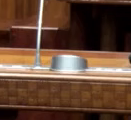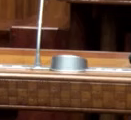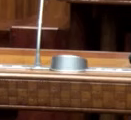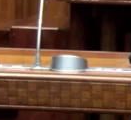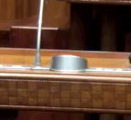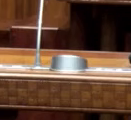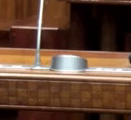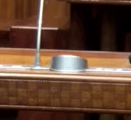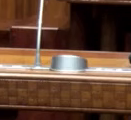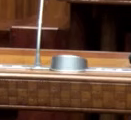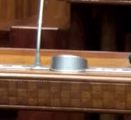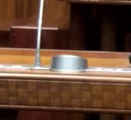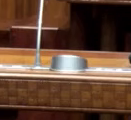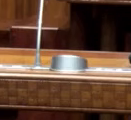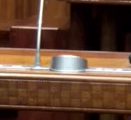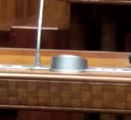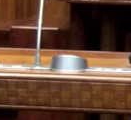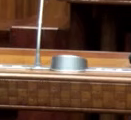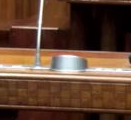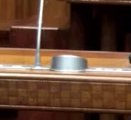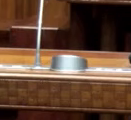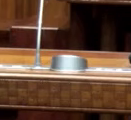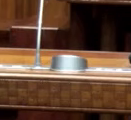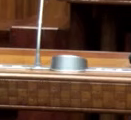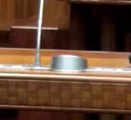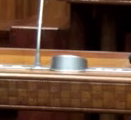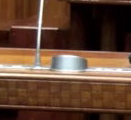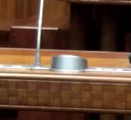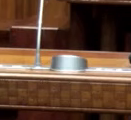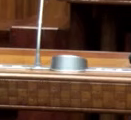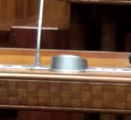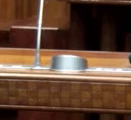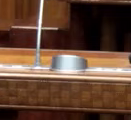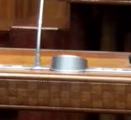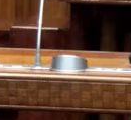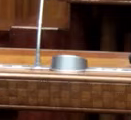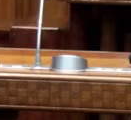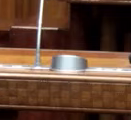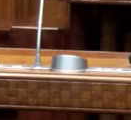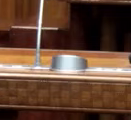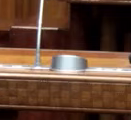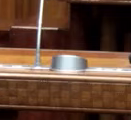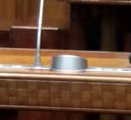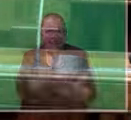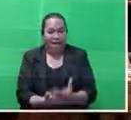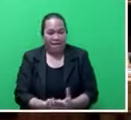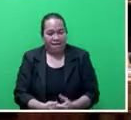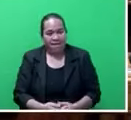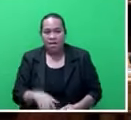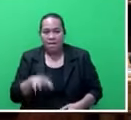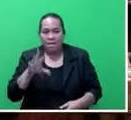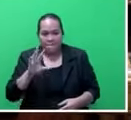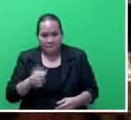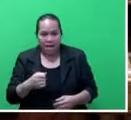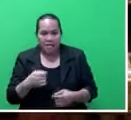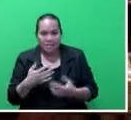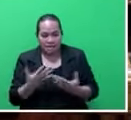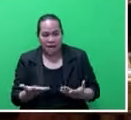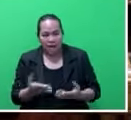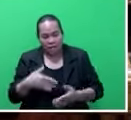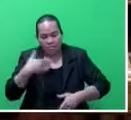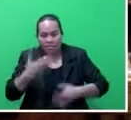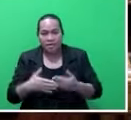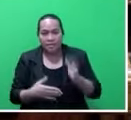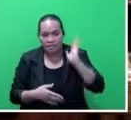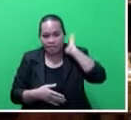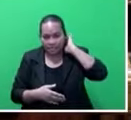growth. Absolute lie. And that lie must be put to rest now. Because, Honorable Speaker, I have